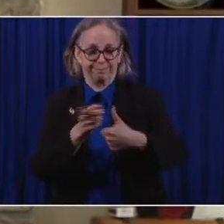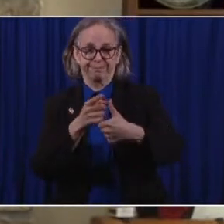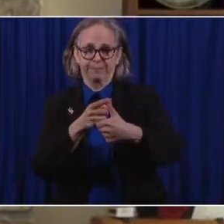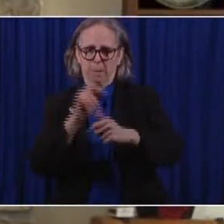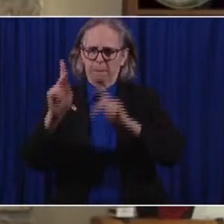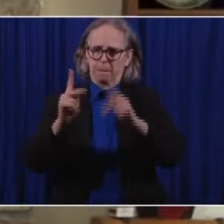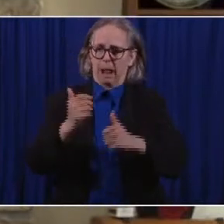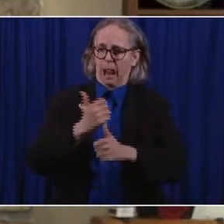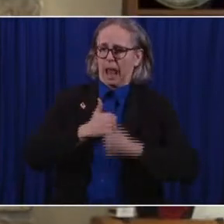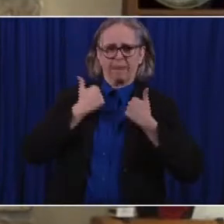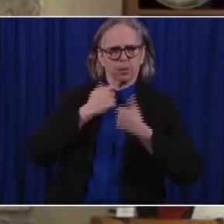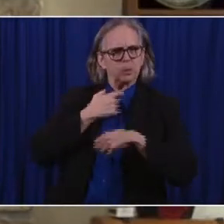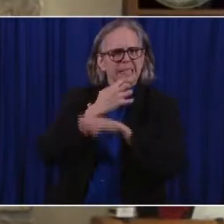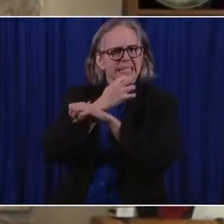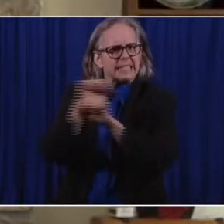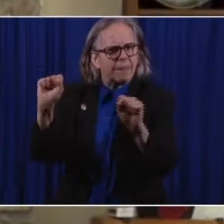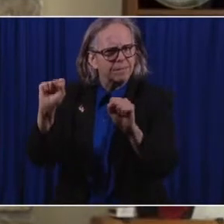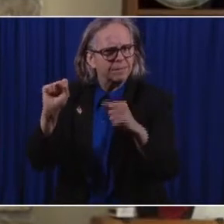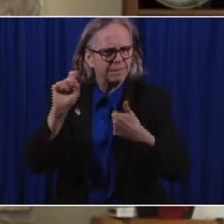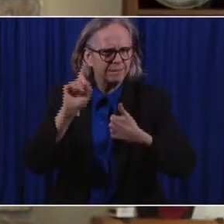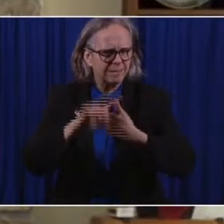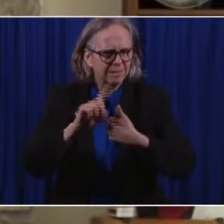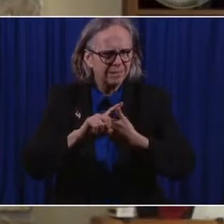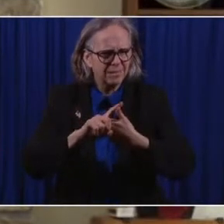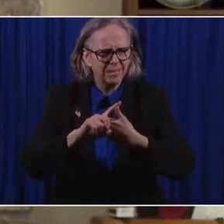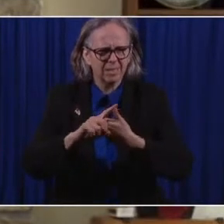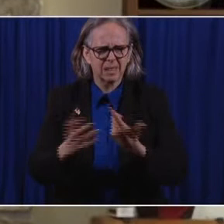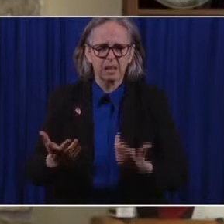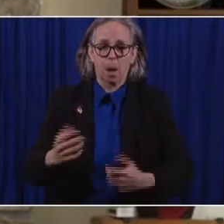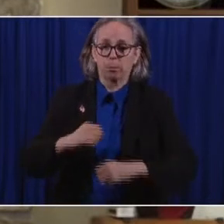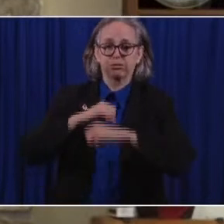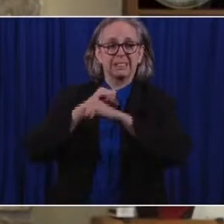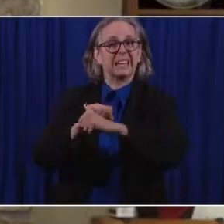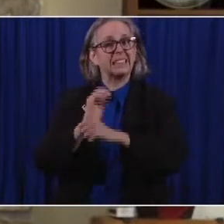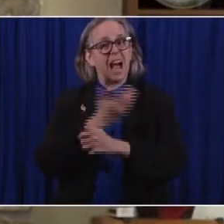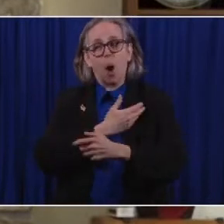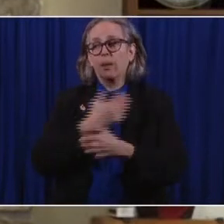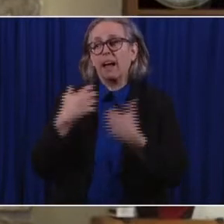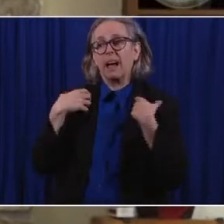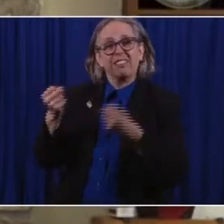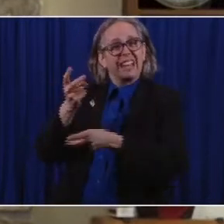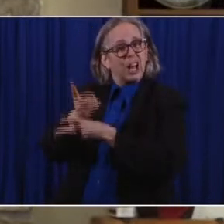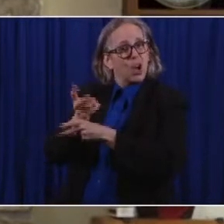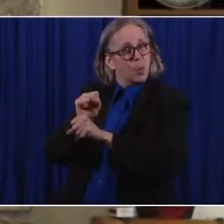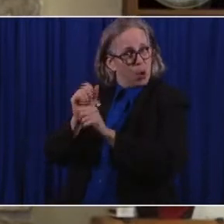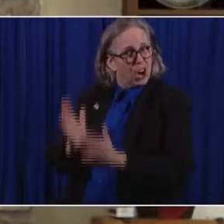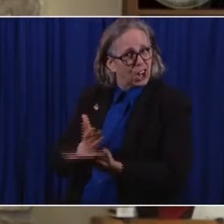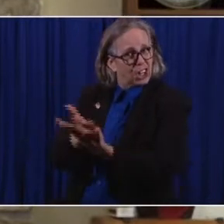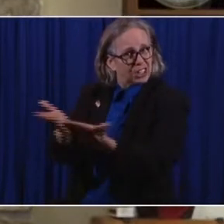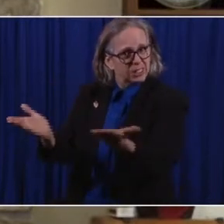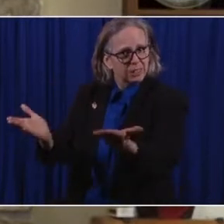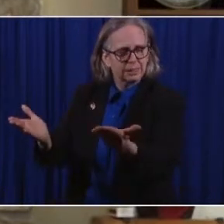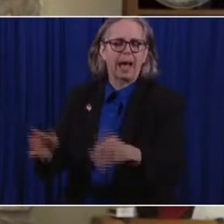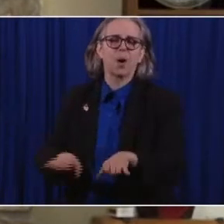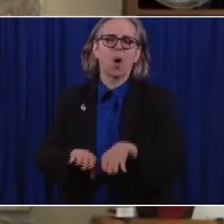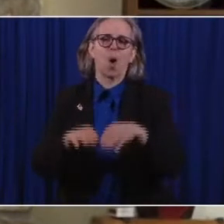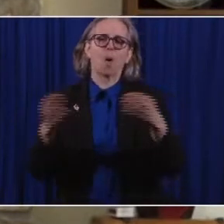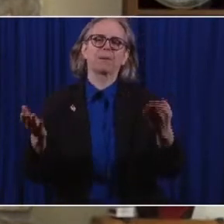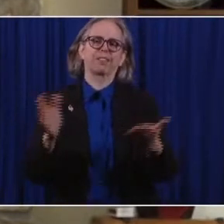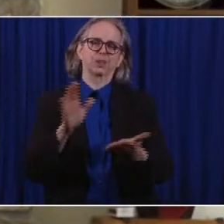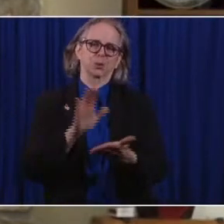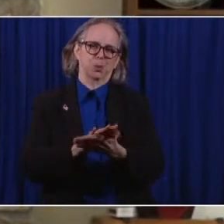our first line medical personnel who are working every day with COVID patients, who are working